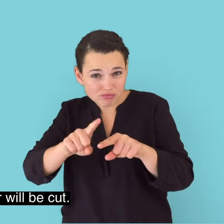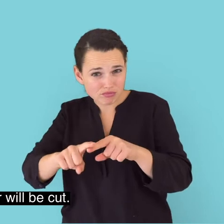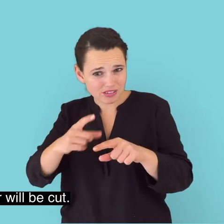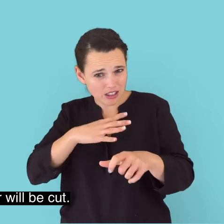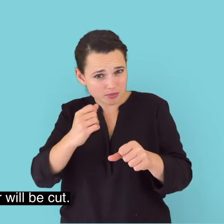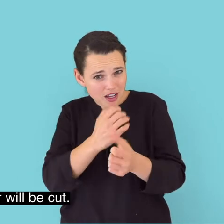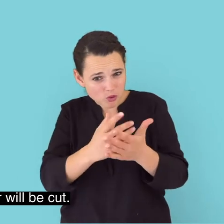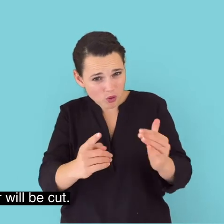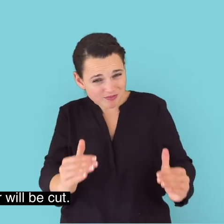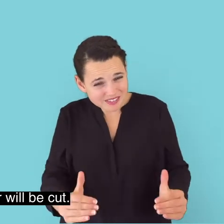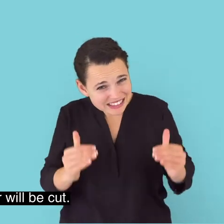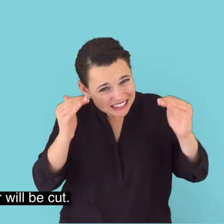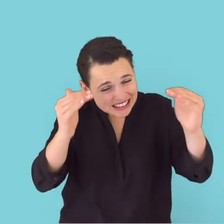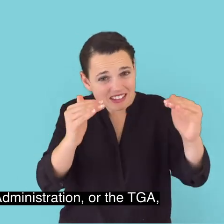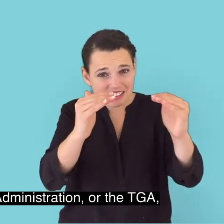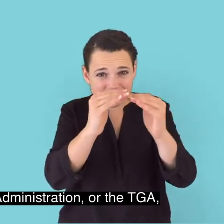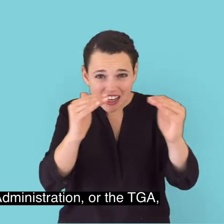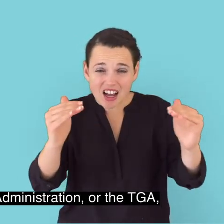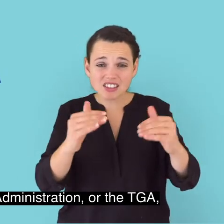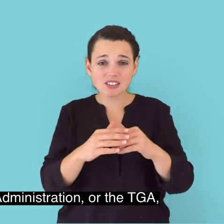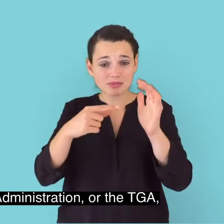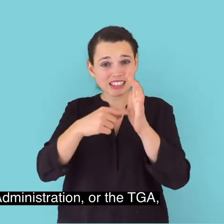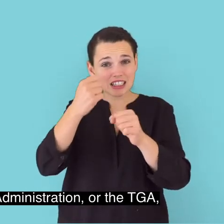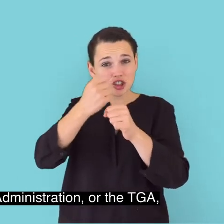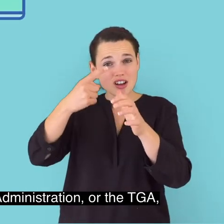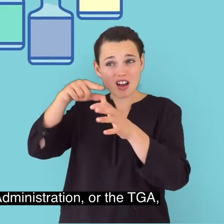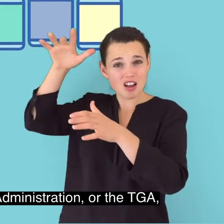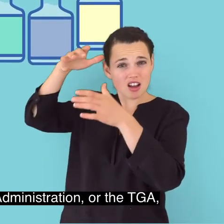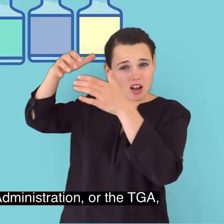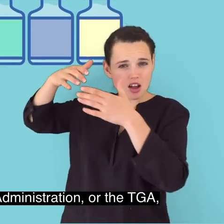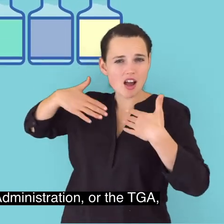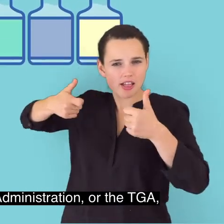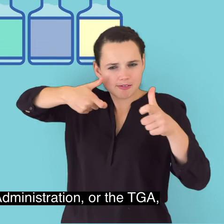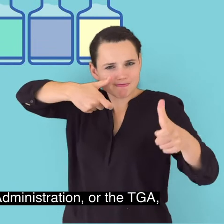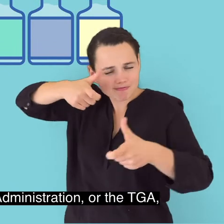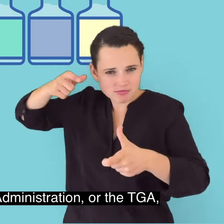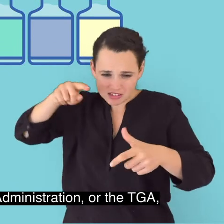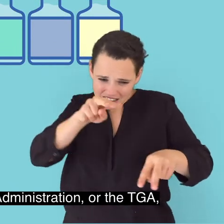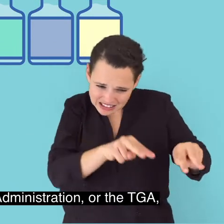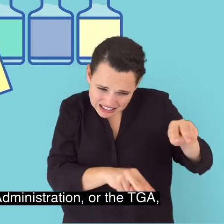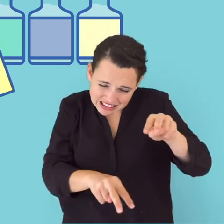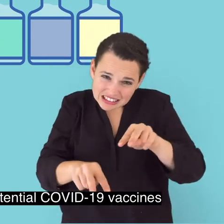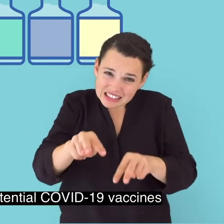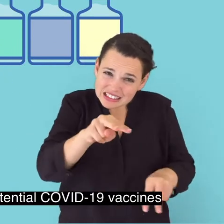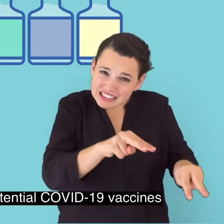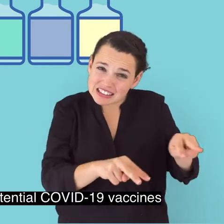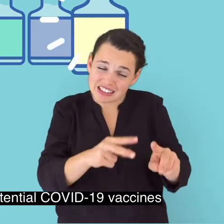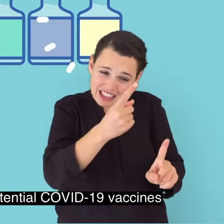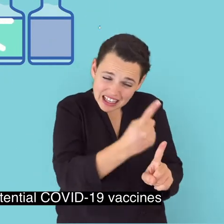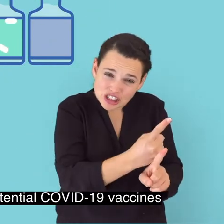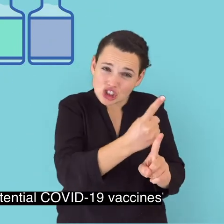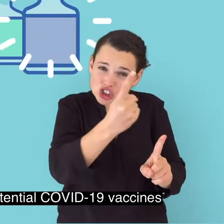have or will be cut. In Australia, the Therapeutic Goods Administration, or the TGA, has been